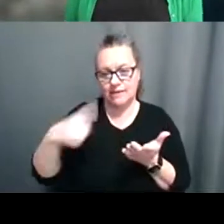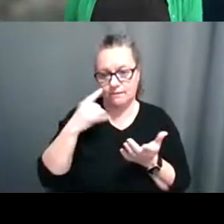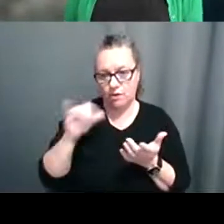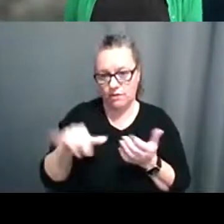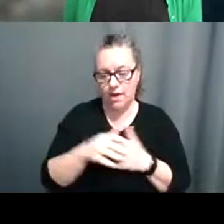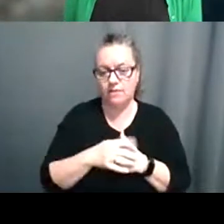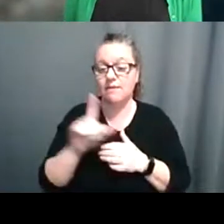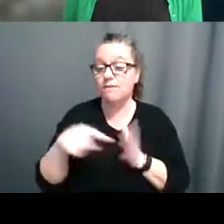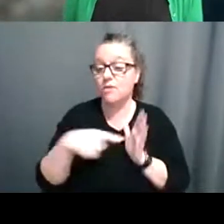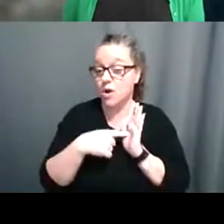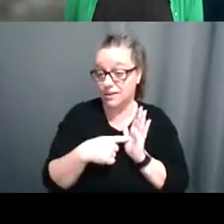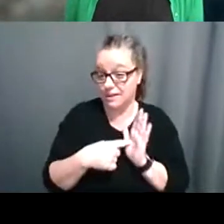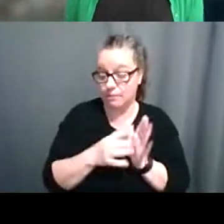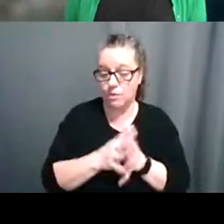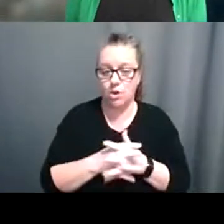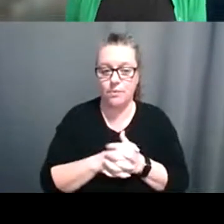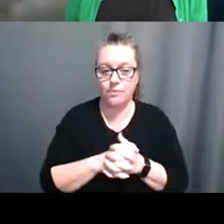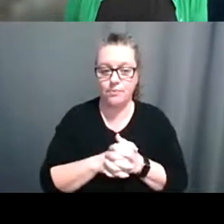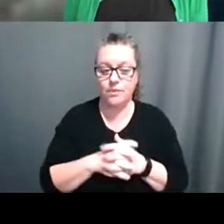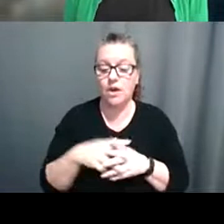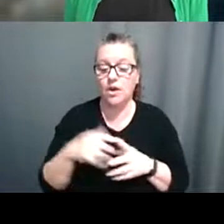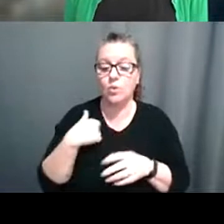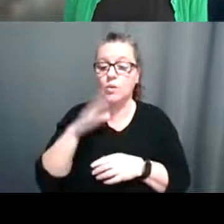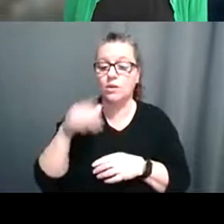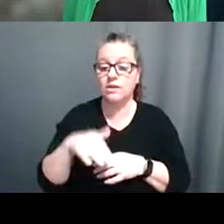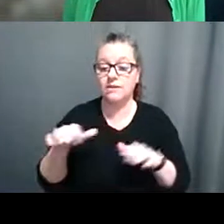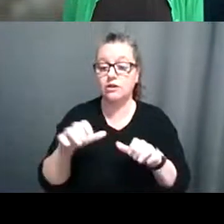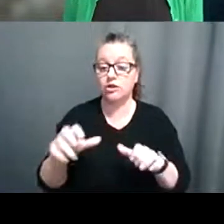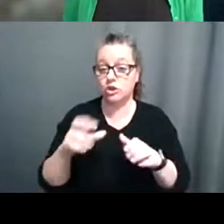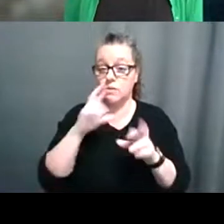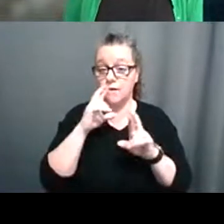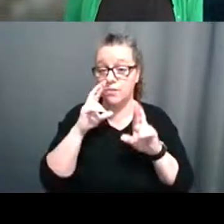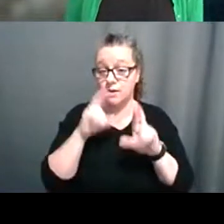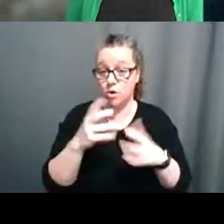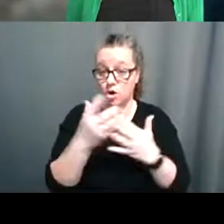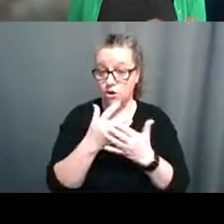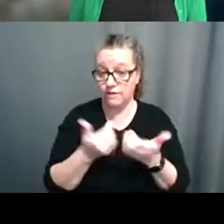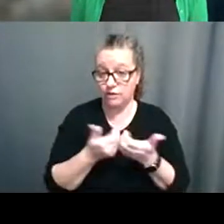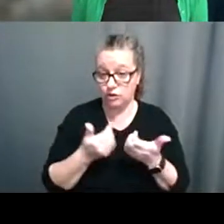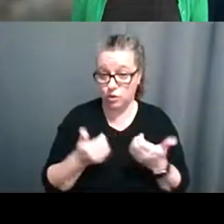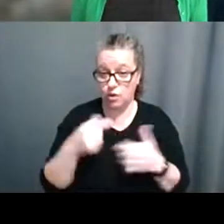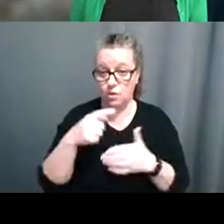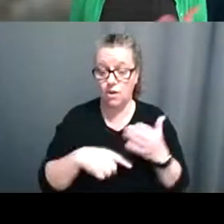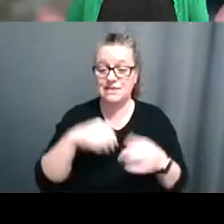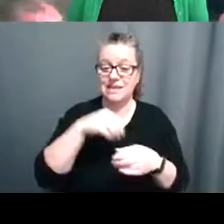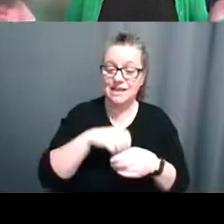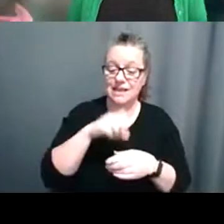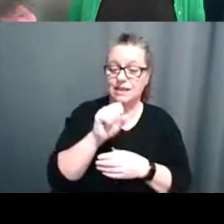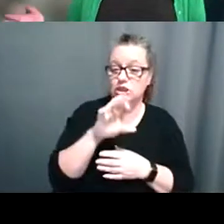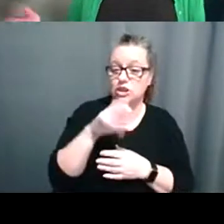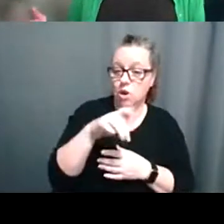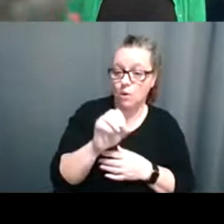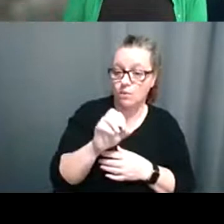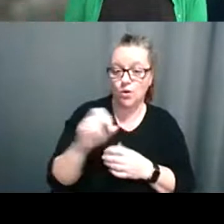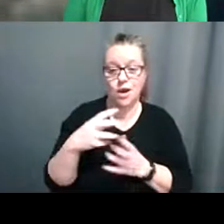For example, we'll never do a report or filter sort by what's in scope or out of scope because there's just too